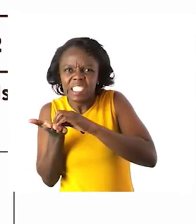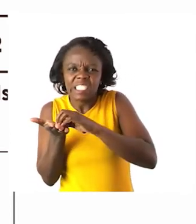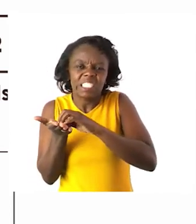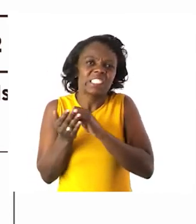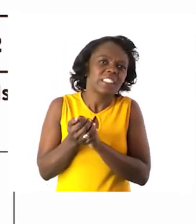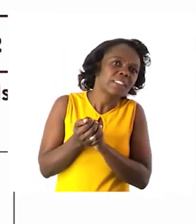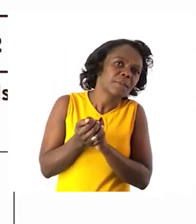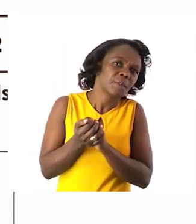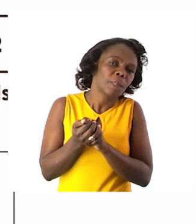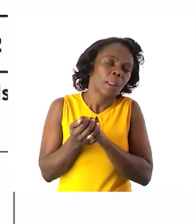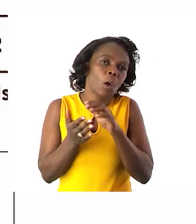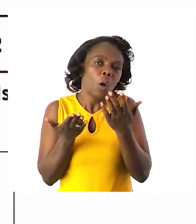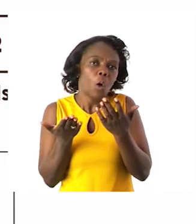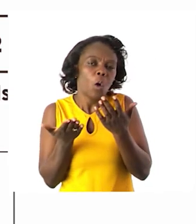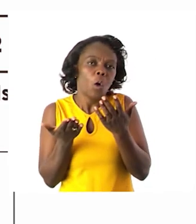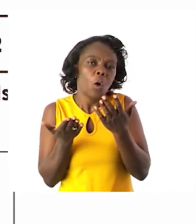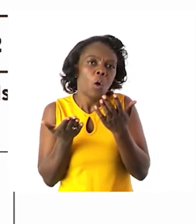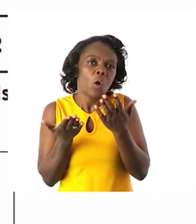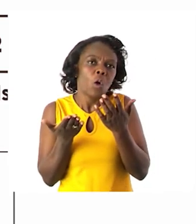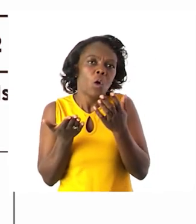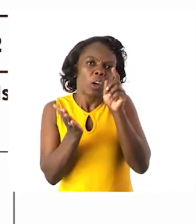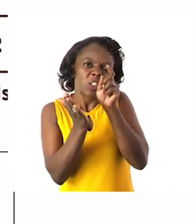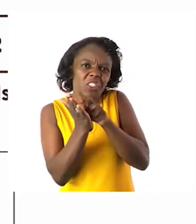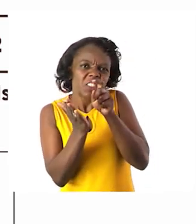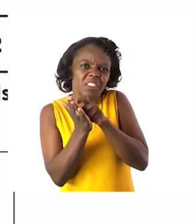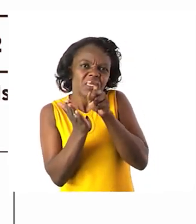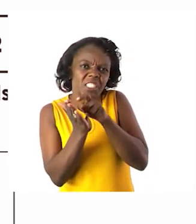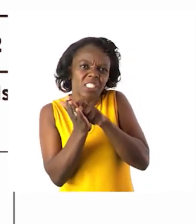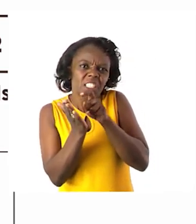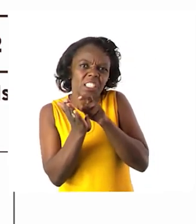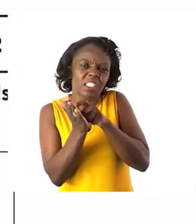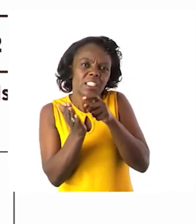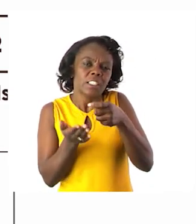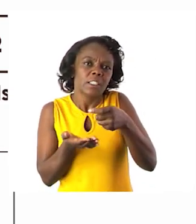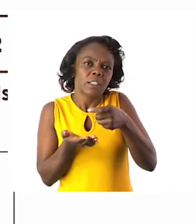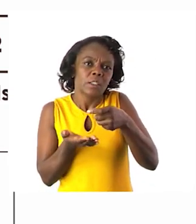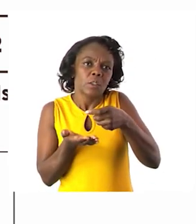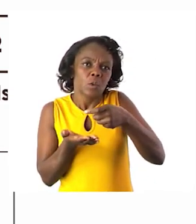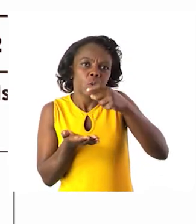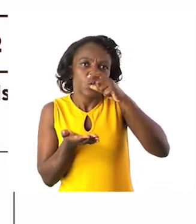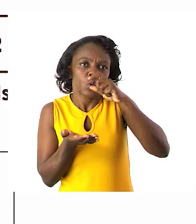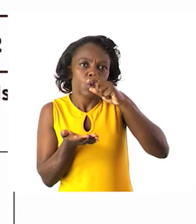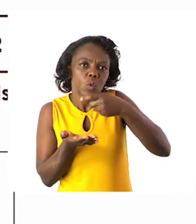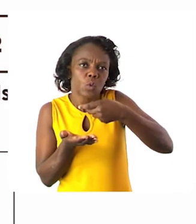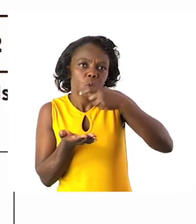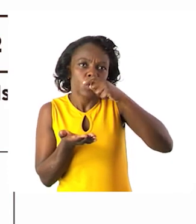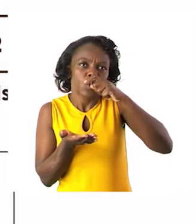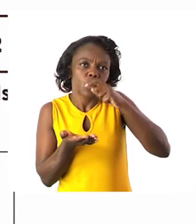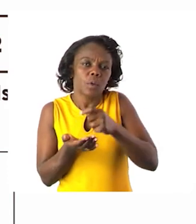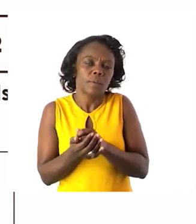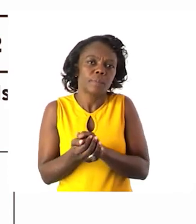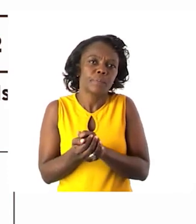opt fruit. Is burger or I can soup. I